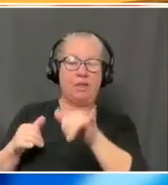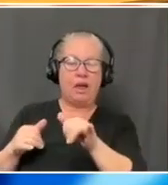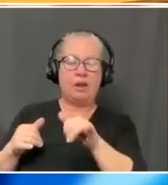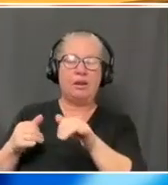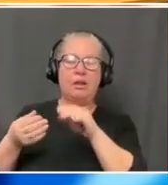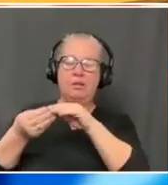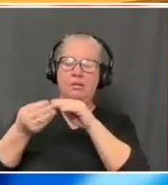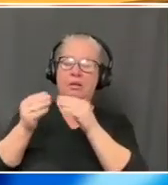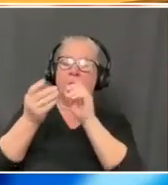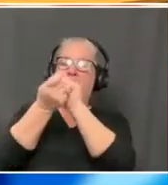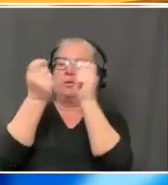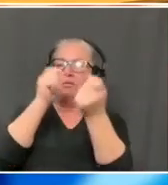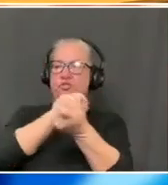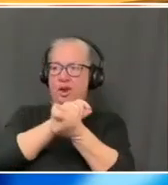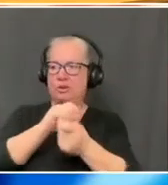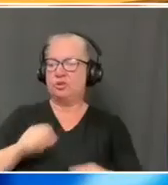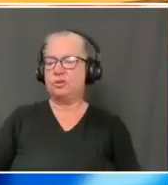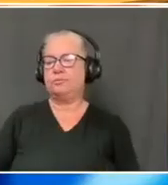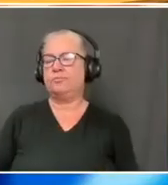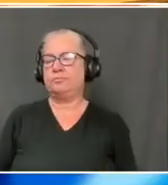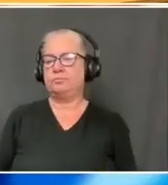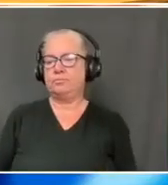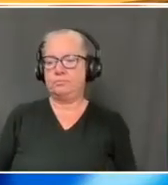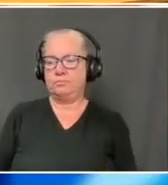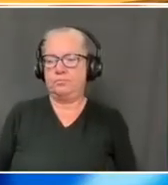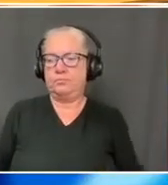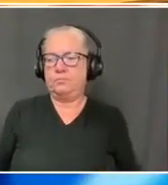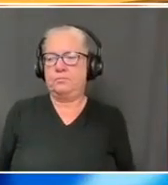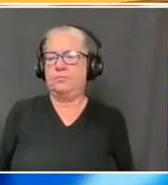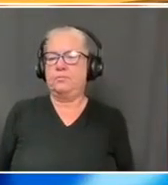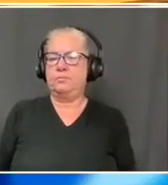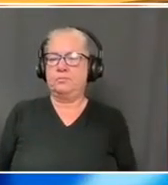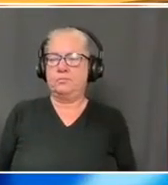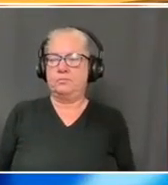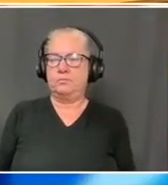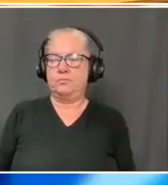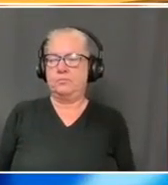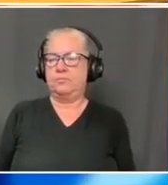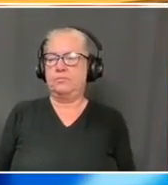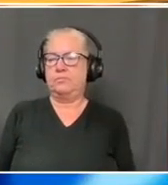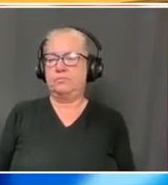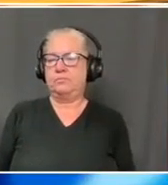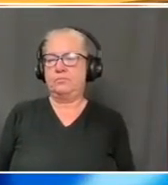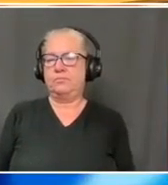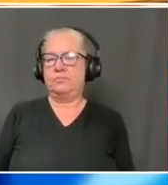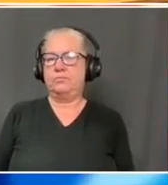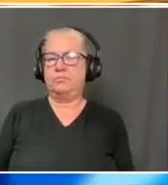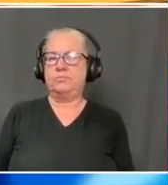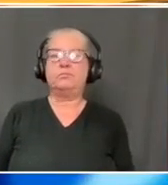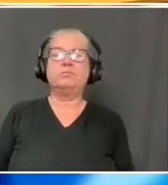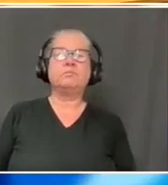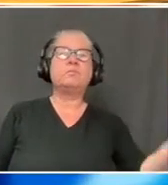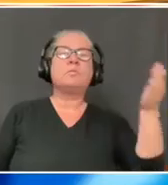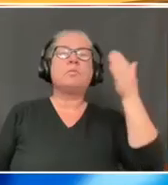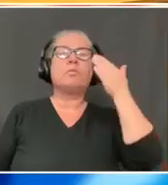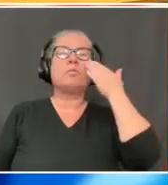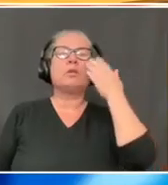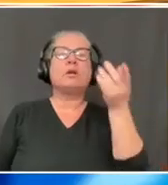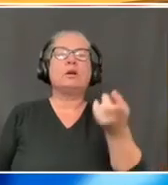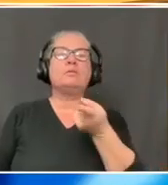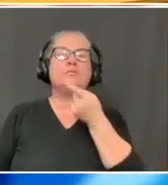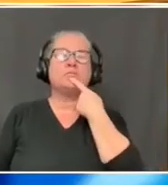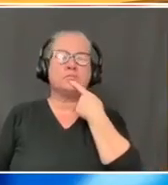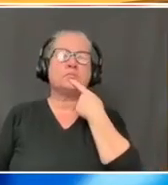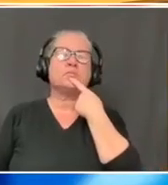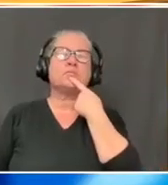Yes. And then the insurance premiums, I know you mentioned that this is a large